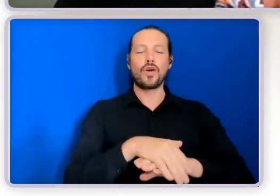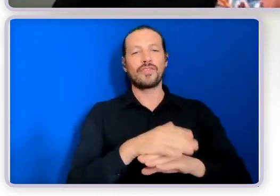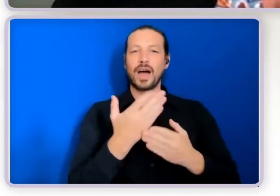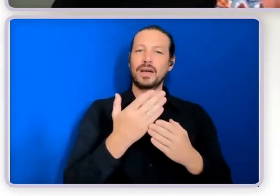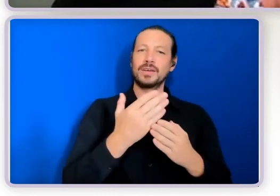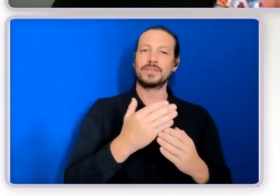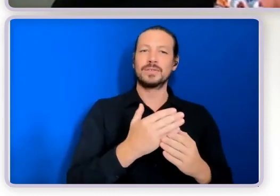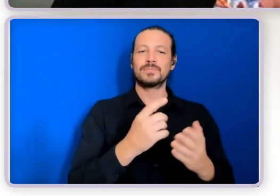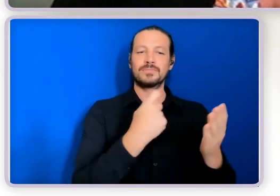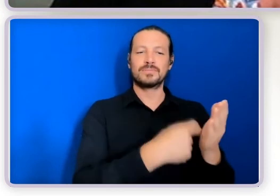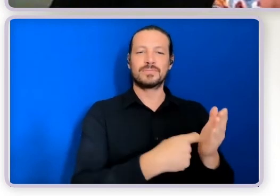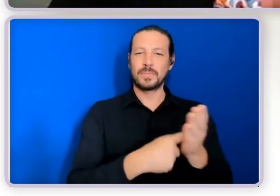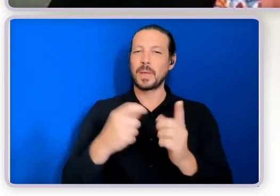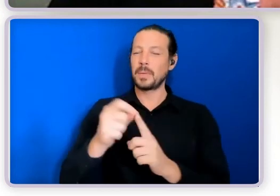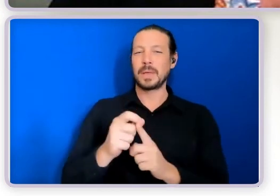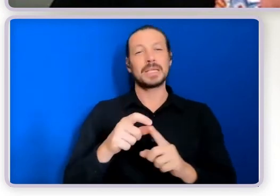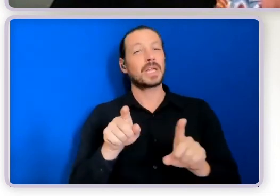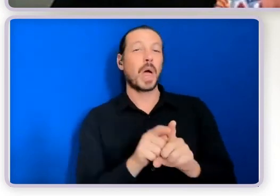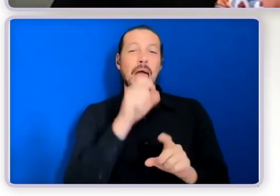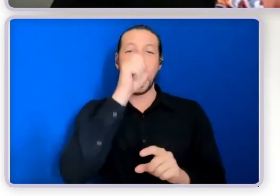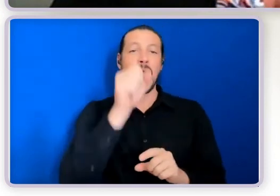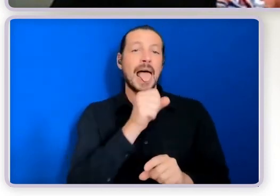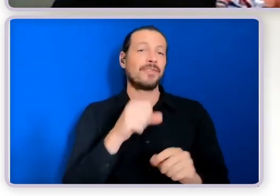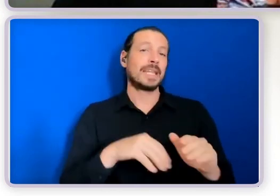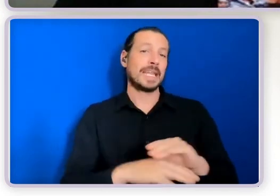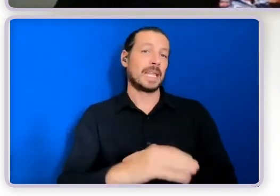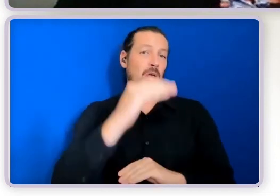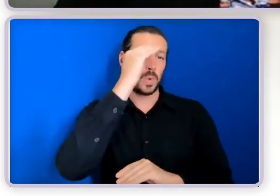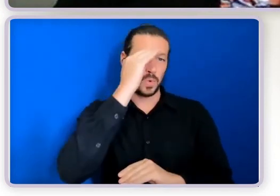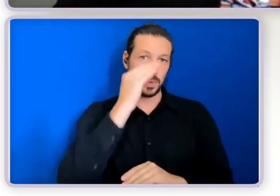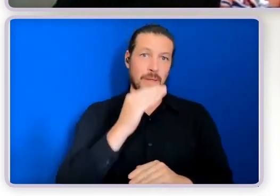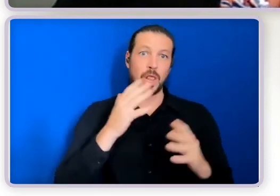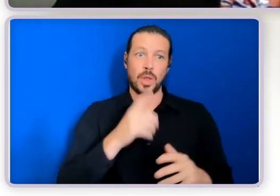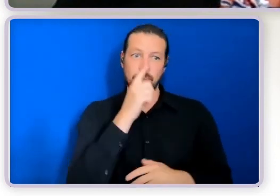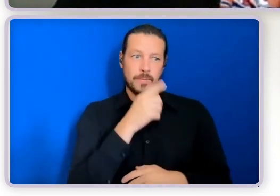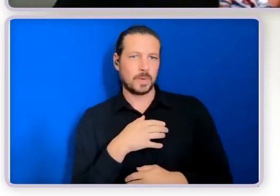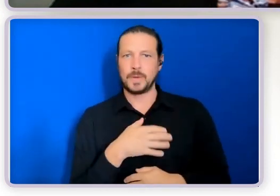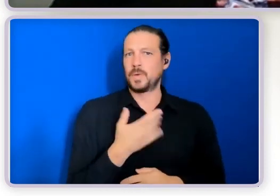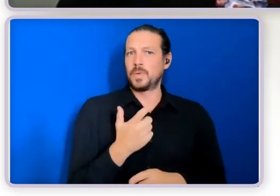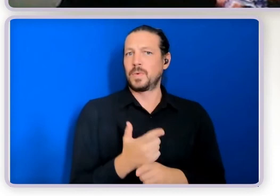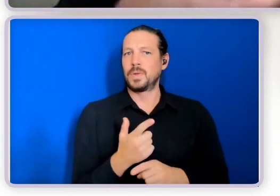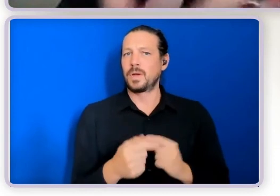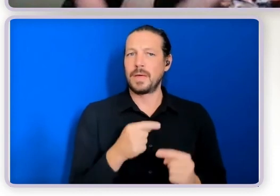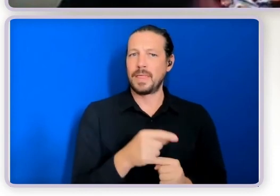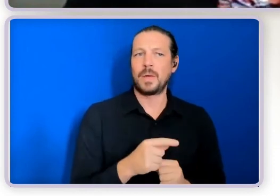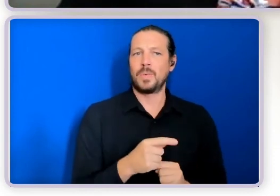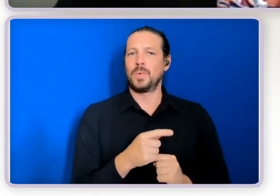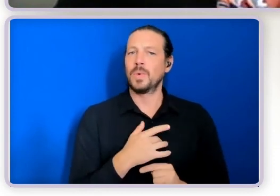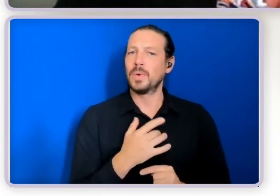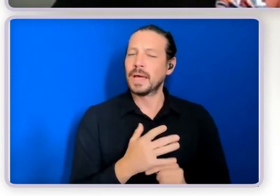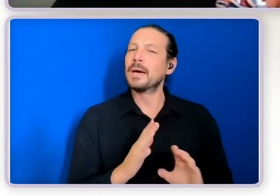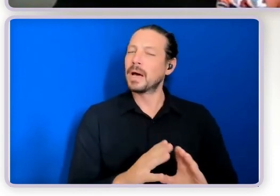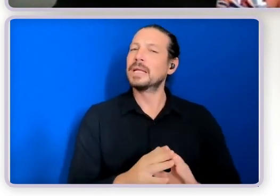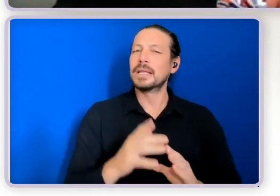really uncomfortable topic that many people don't like to bring to light because it's such a hard thing to understand and get right. So I commend